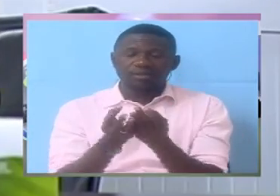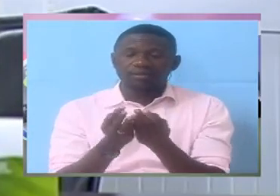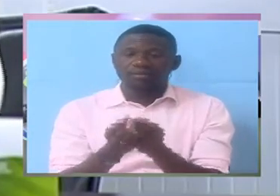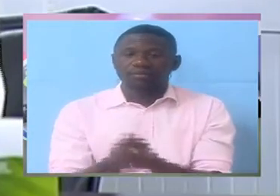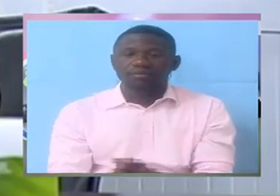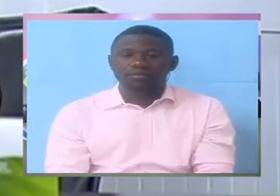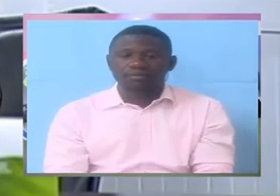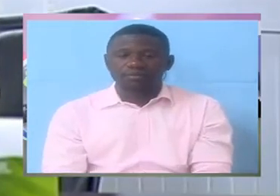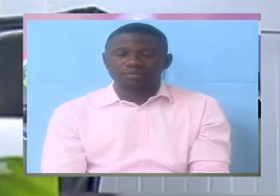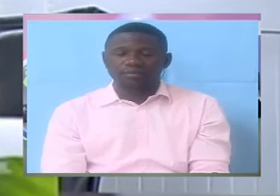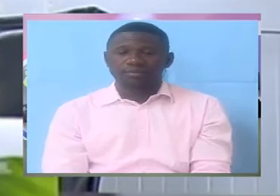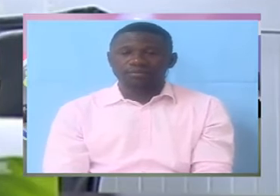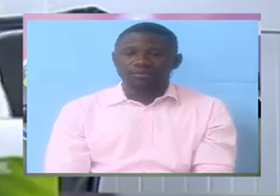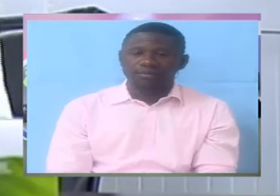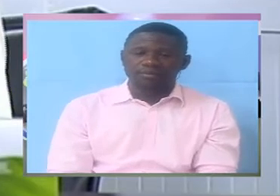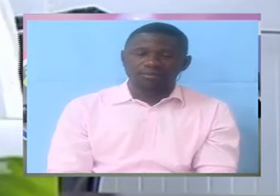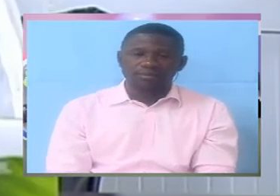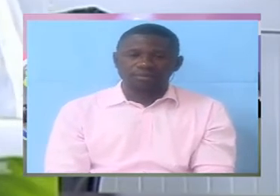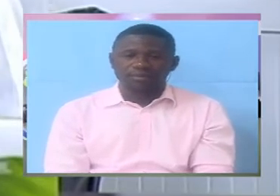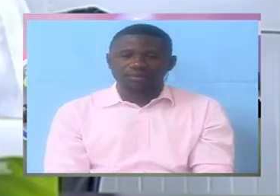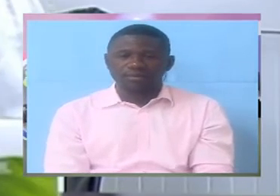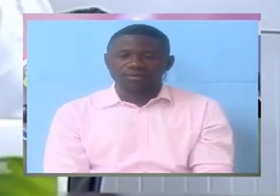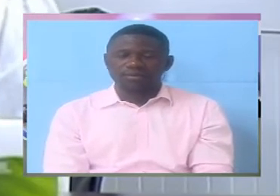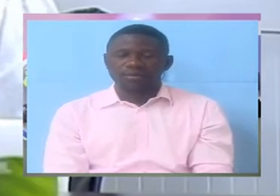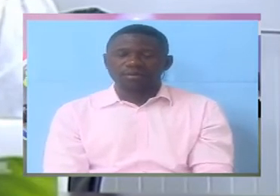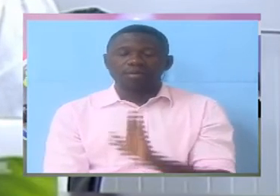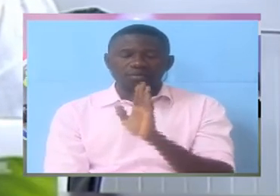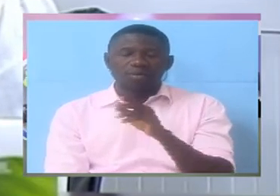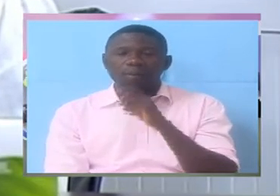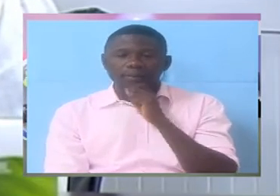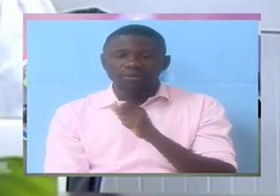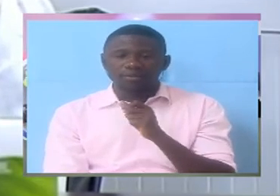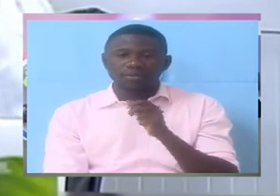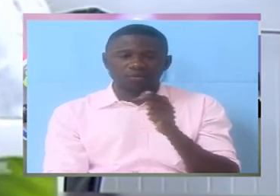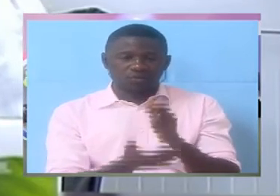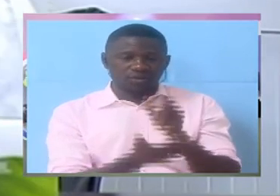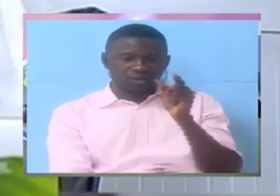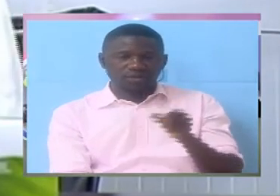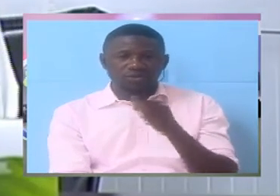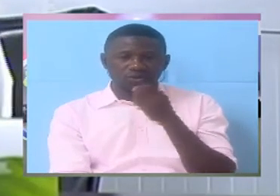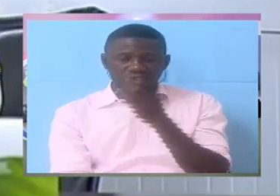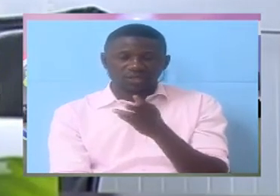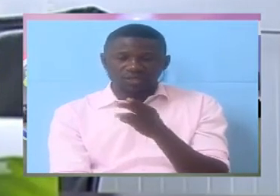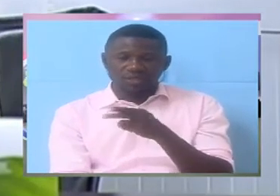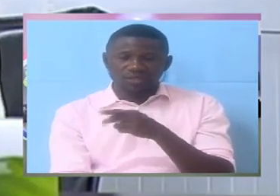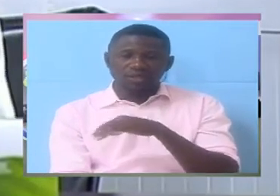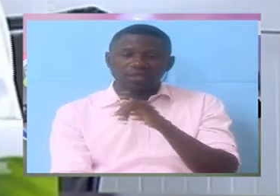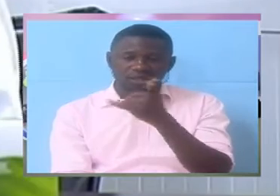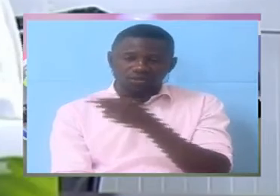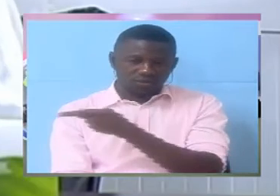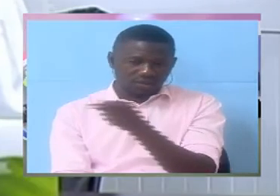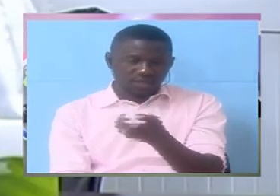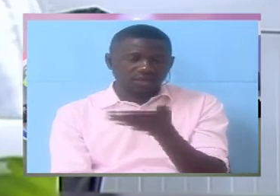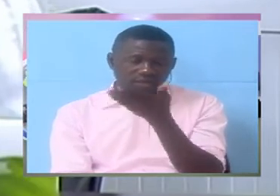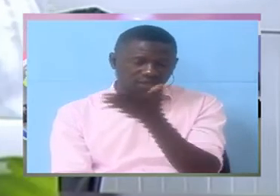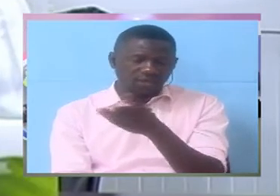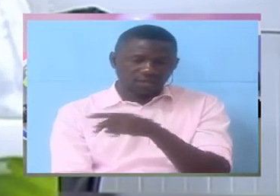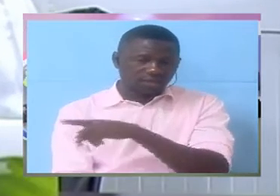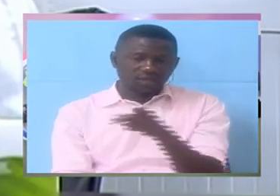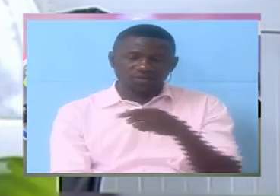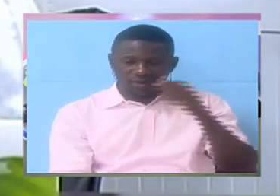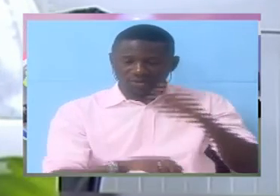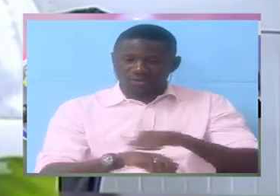Not at any moment. Mr. Witness, you just told that yes, you were there, they were tortured. And now you telling